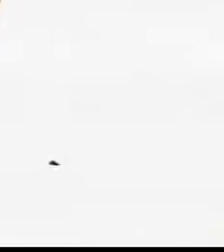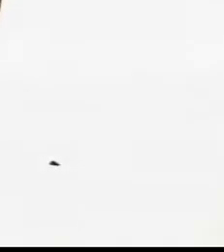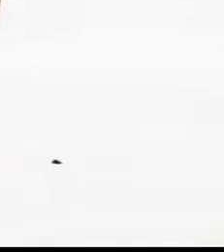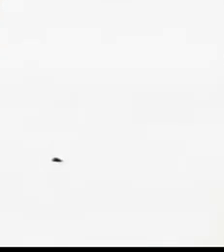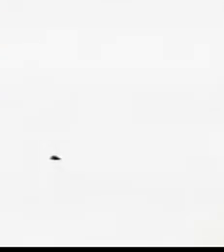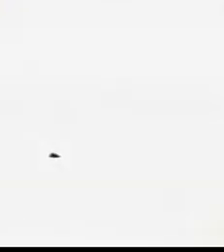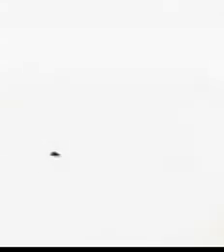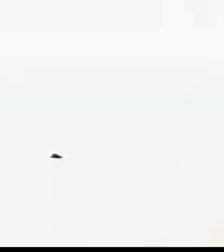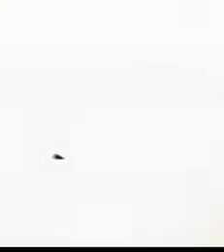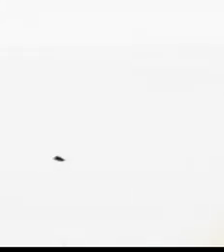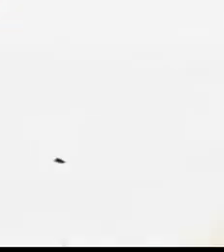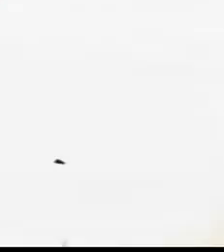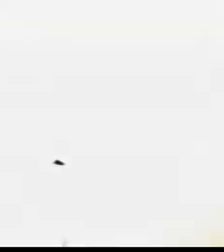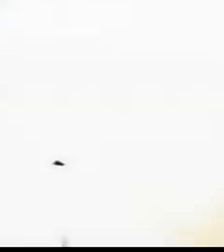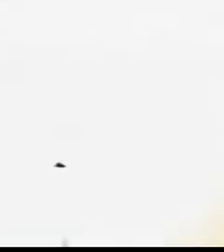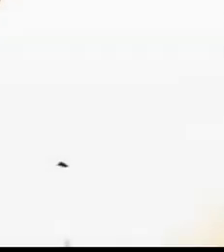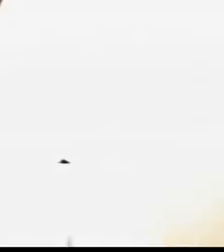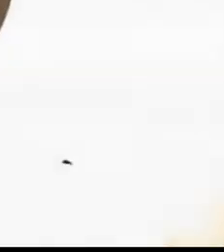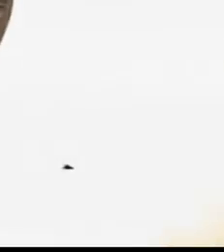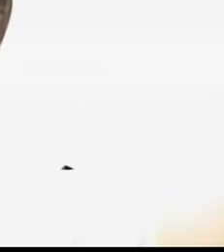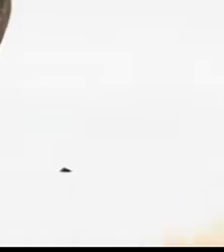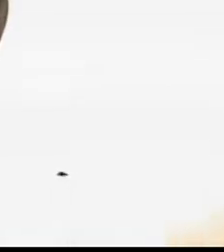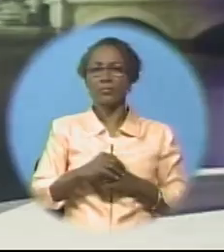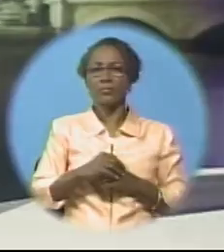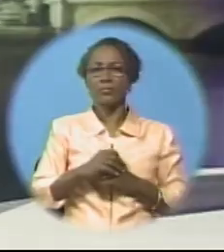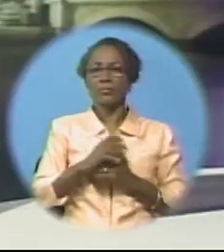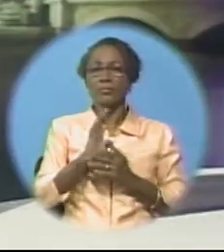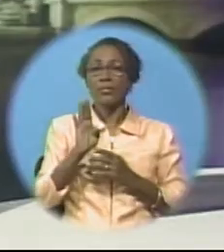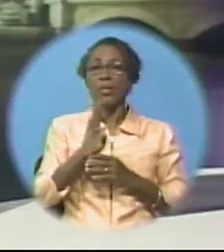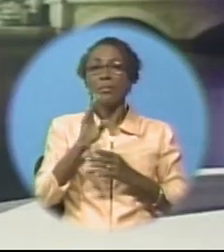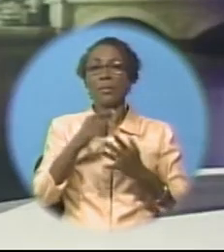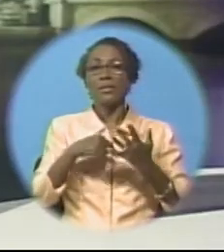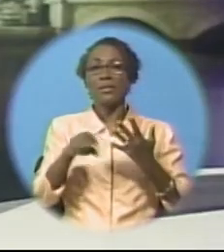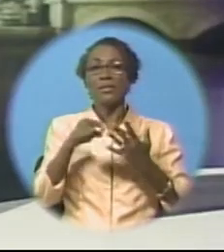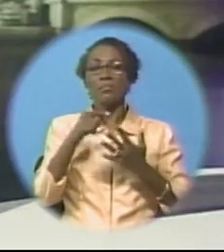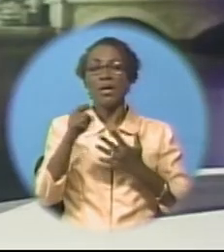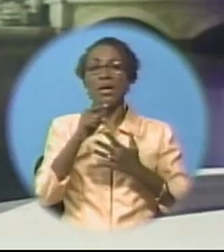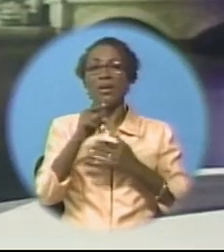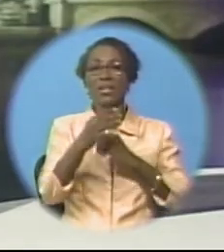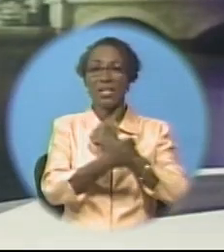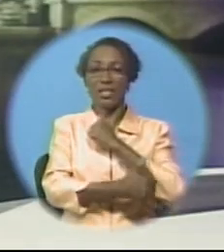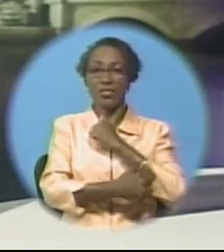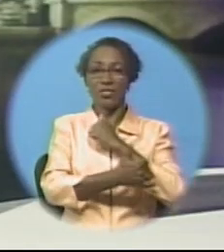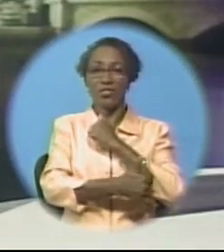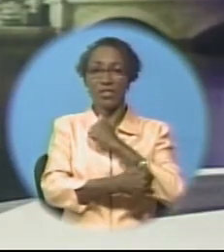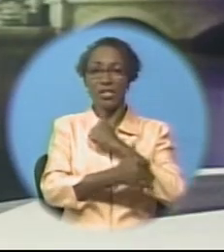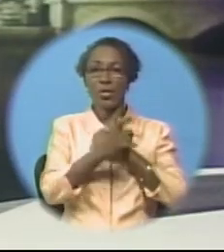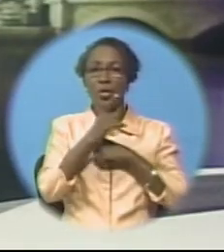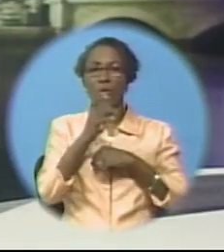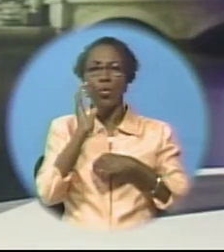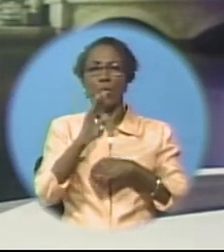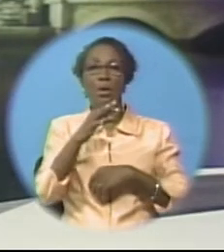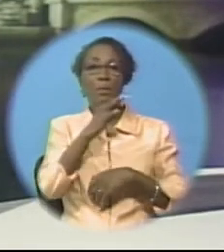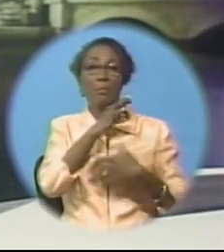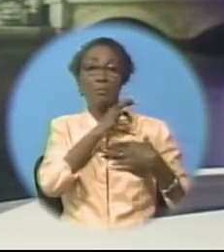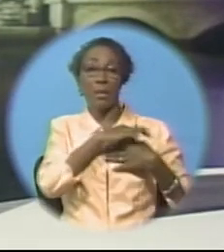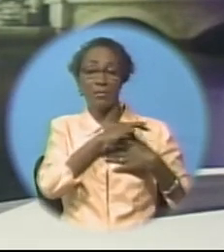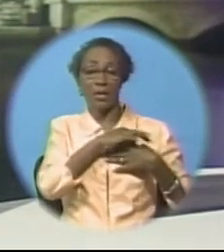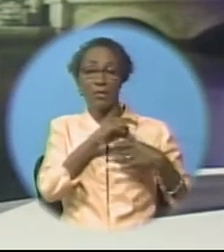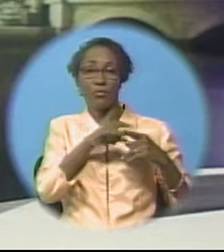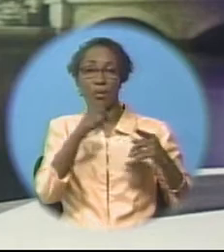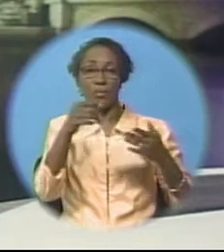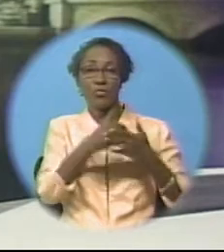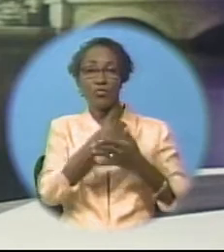and the discipline it will provide to these young people. Well, Barbados is among the countries set to benefit from a new generation of